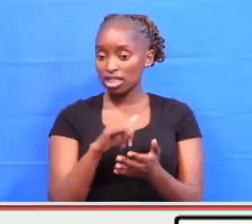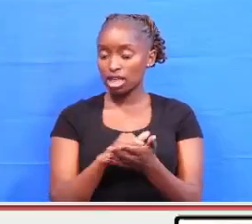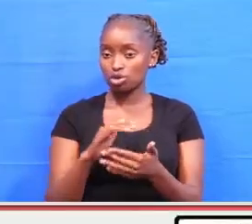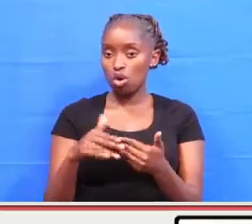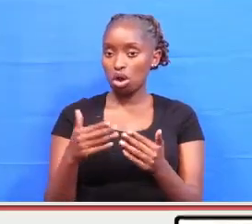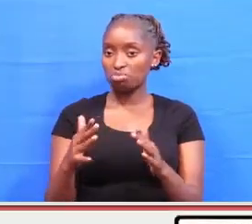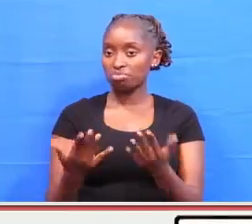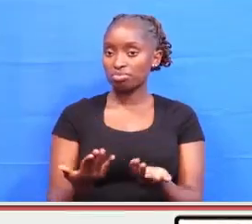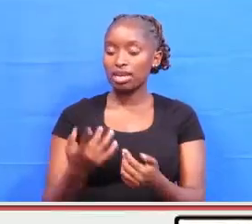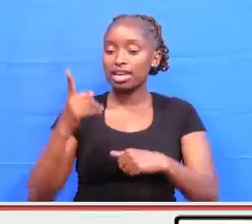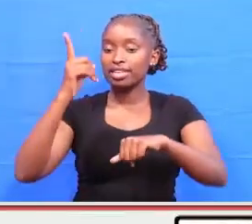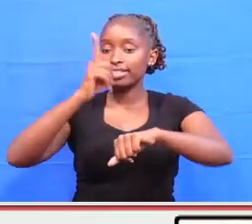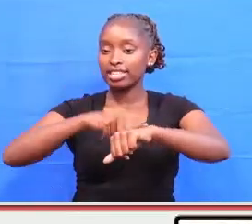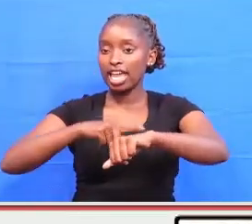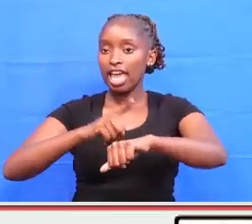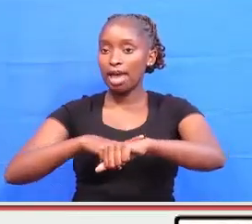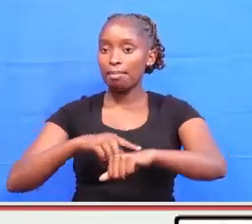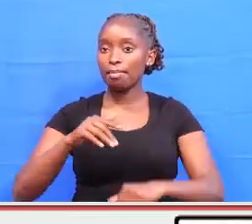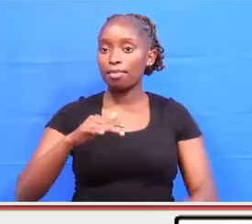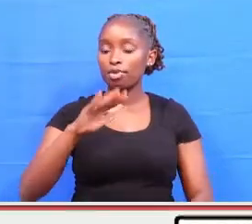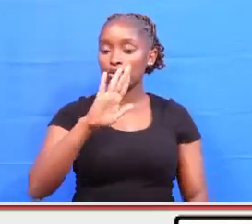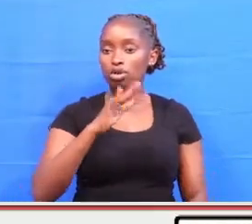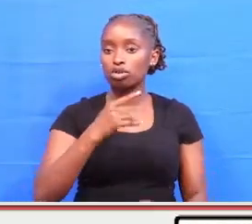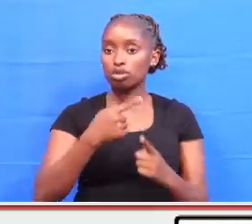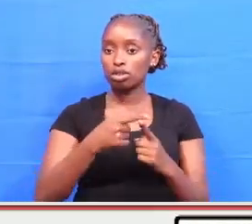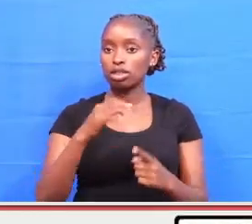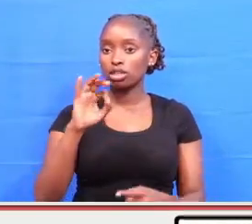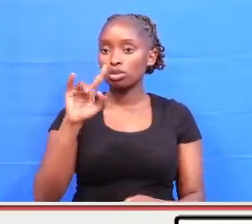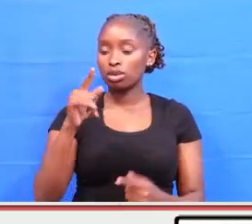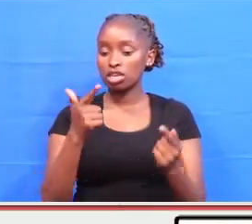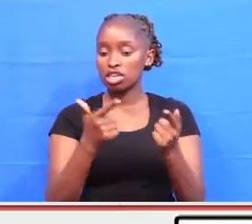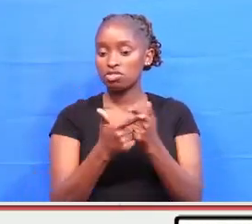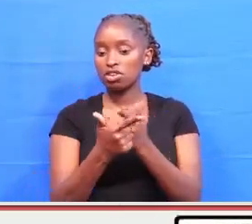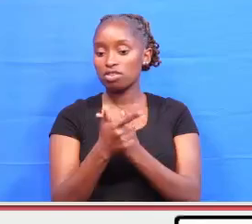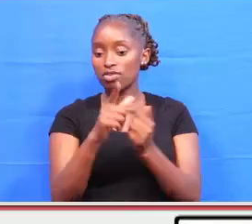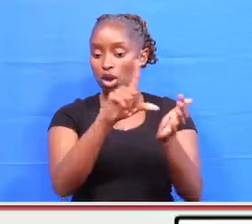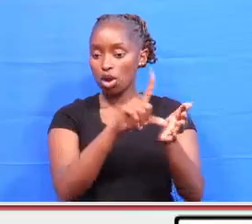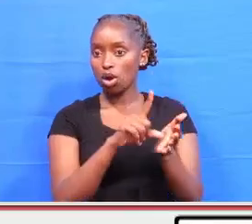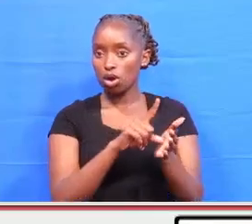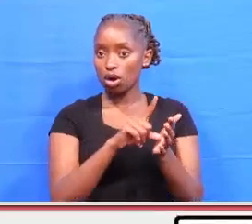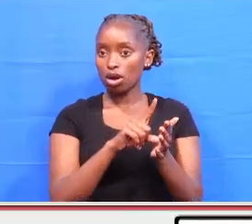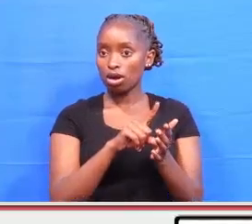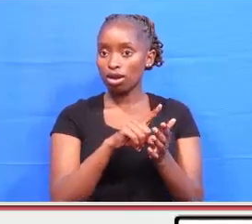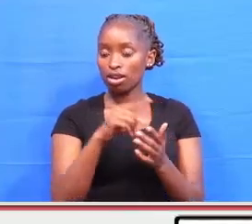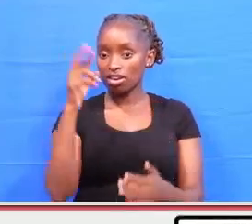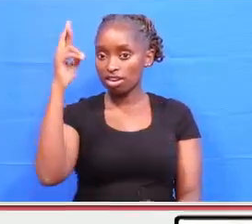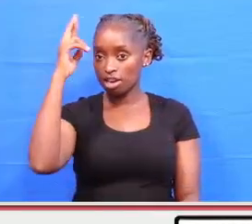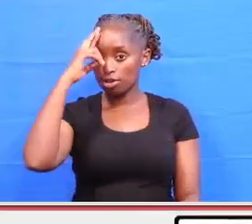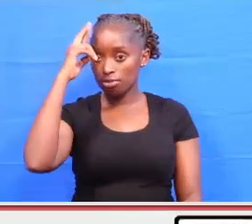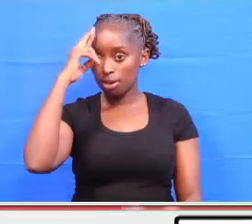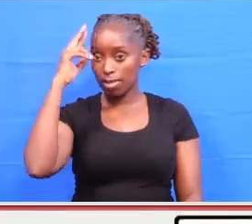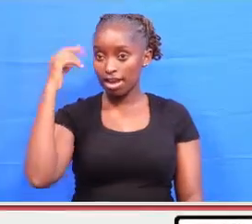the time you are accumulating 31 different loans, surely lender number 10